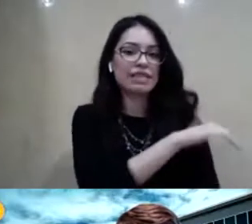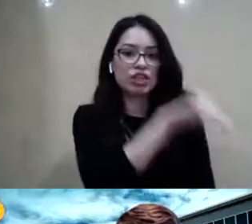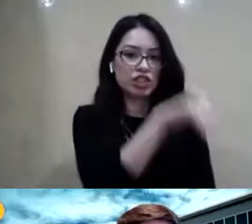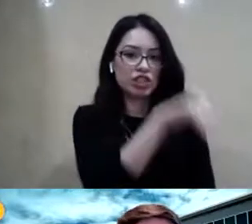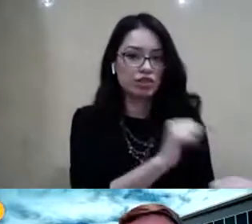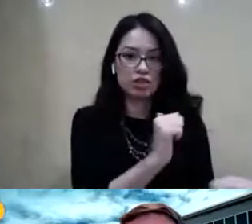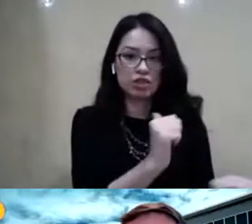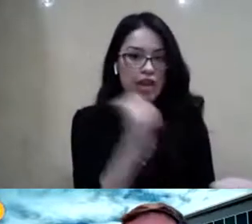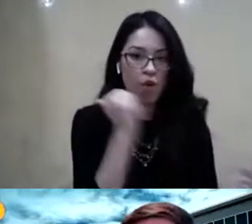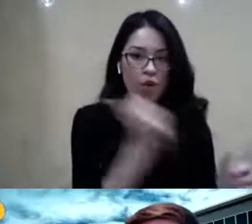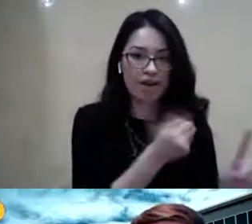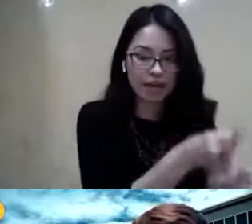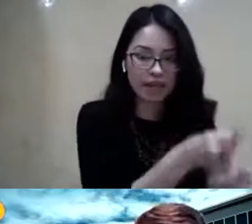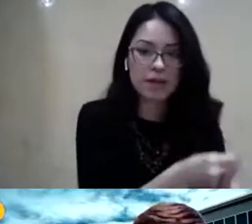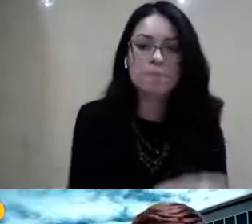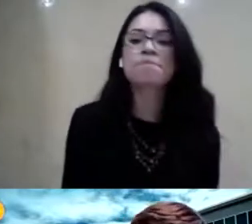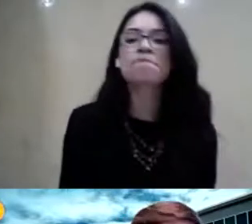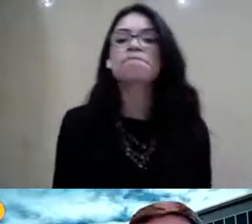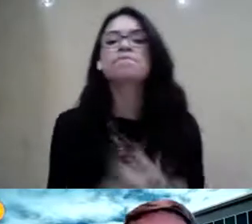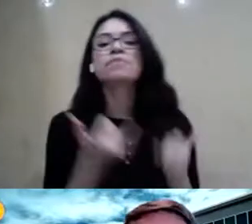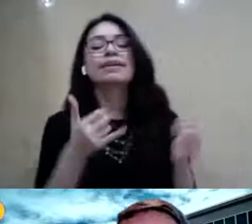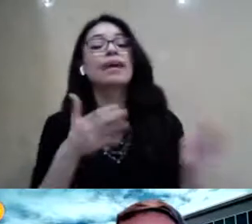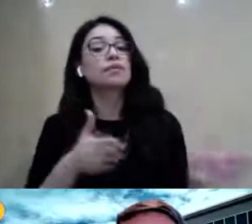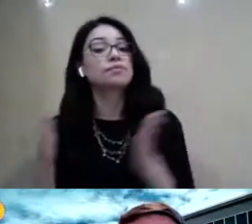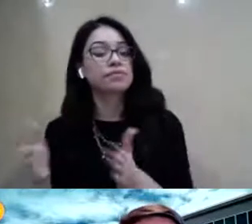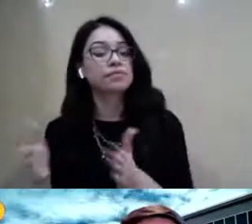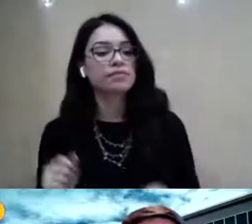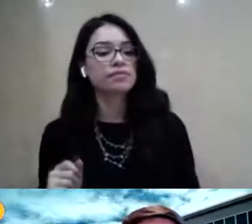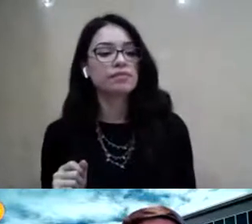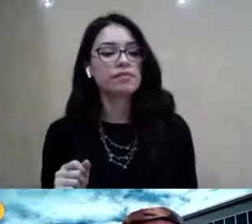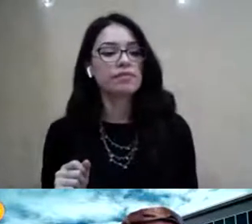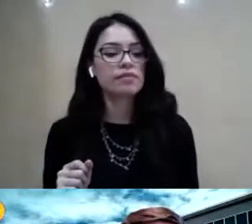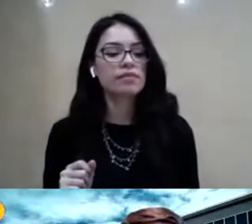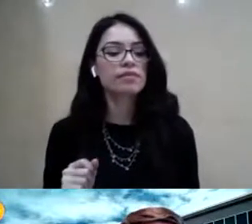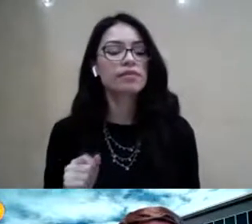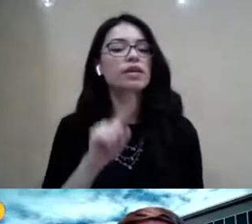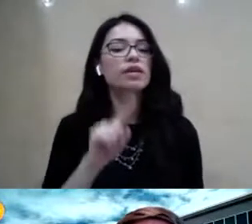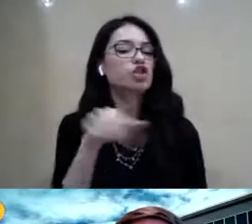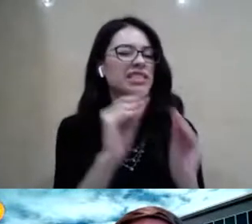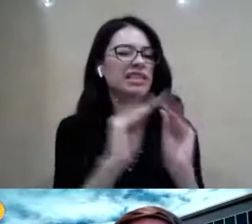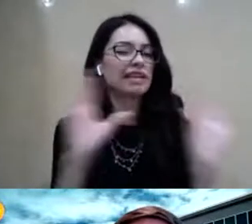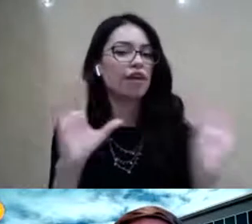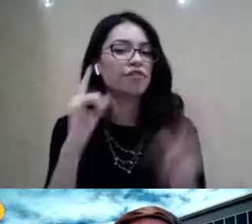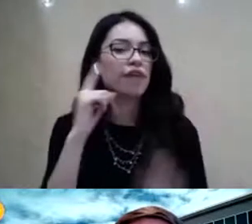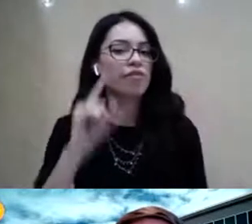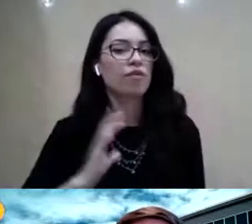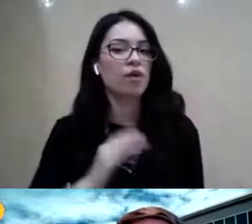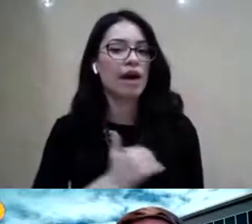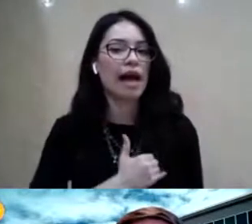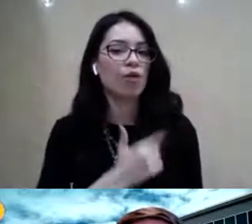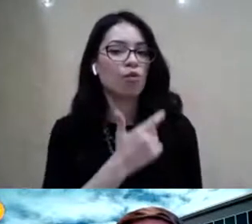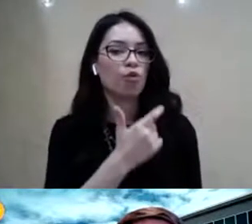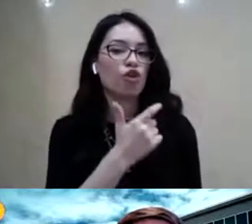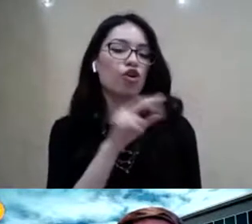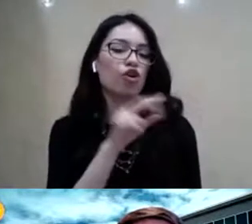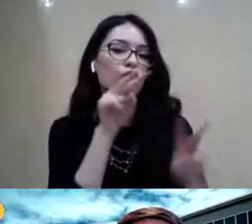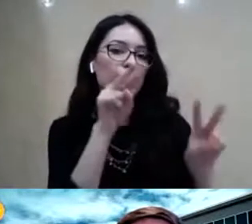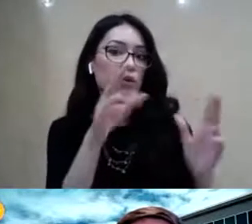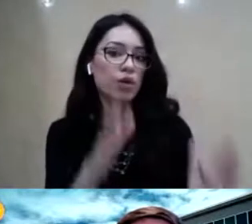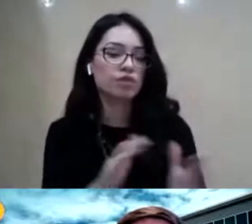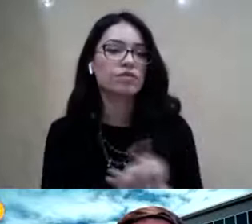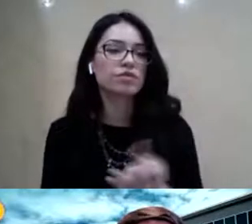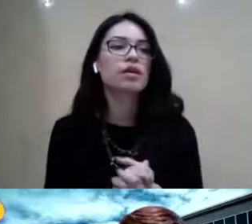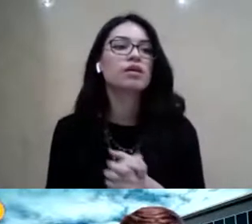switching gears a little bit, but it is about vaccines to labor. And, you know, to clarify for our participants, I mean, the district works with numerous